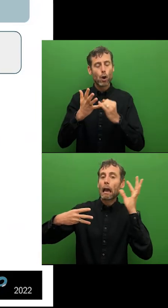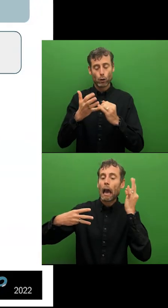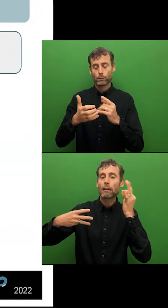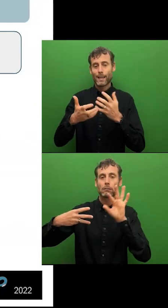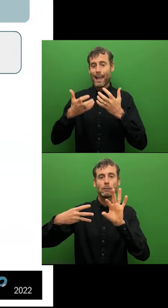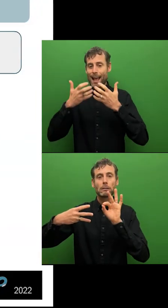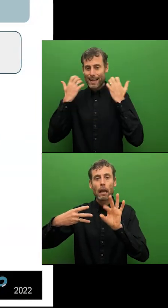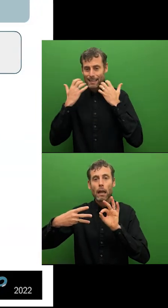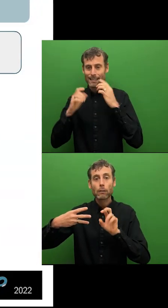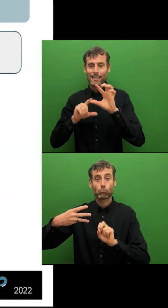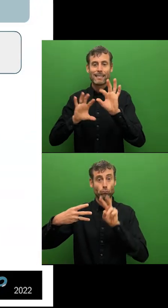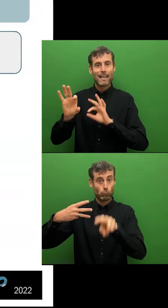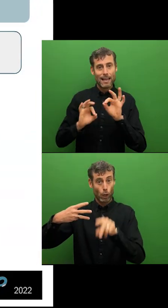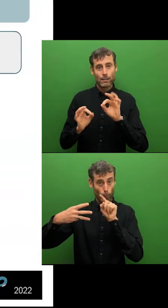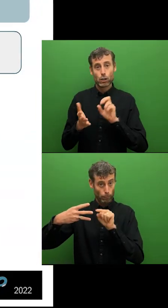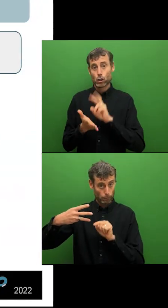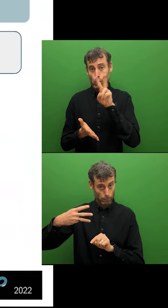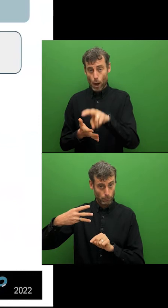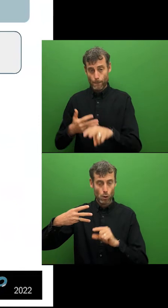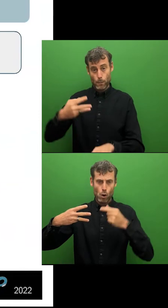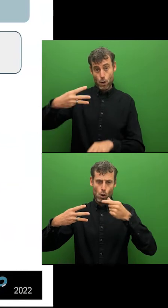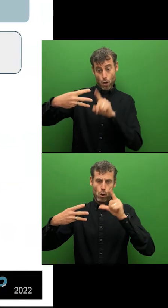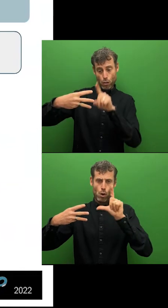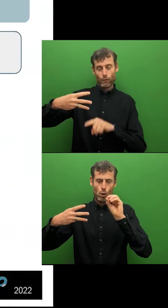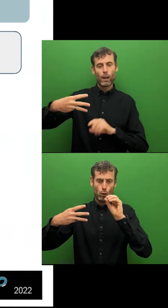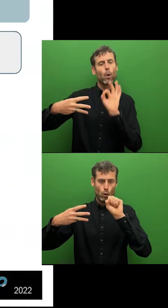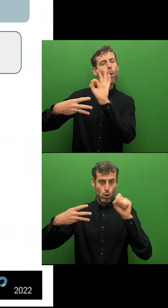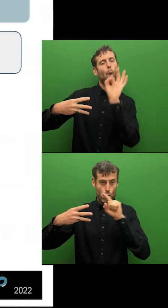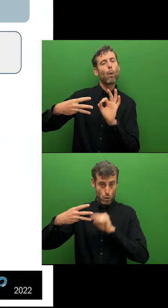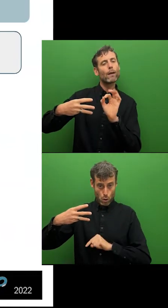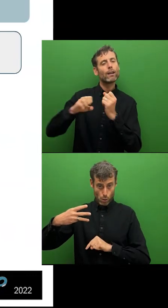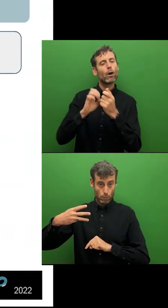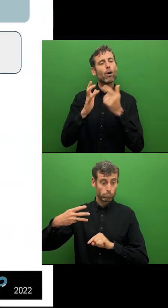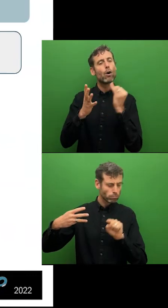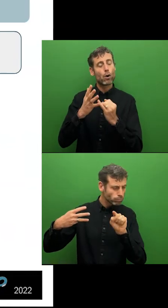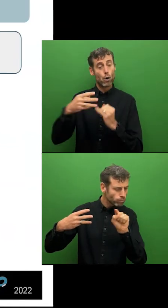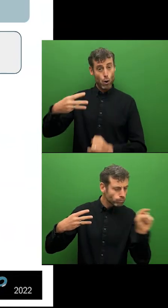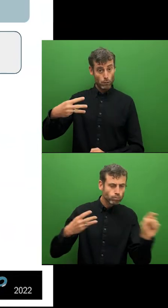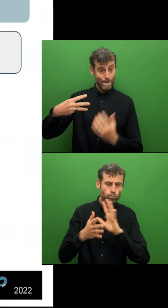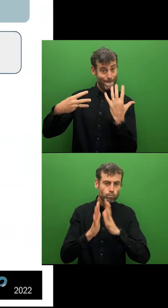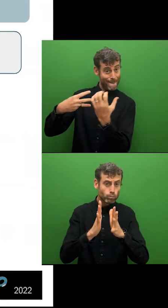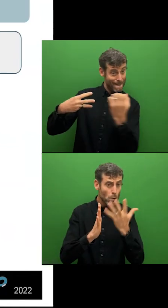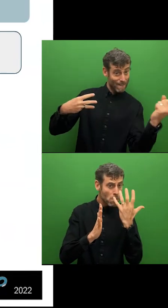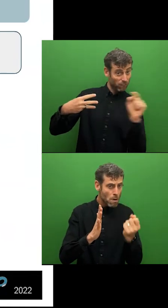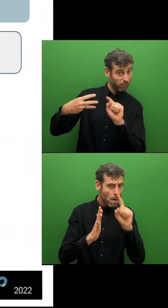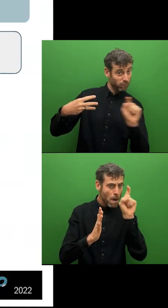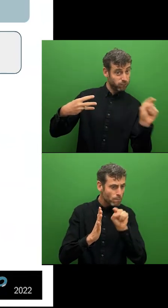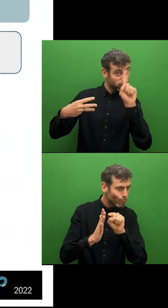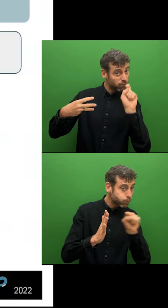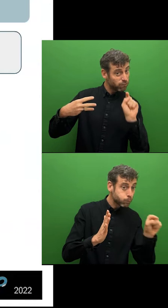cat, select, and jump, we decide whether or not these query glosses are present in the segment of sign language